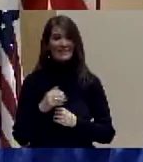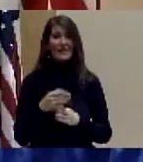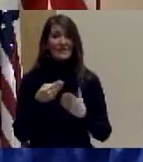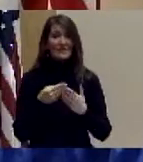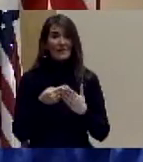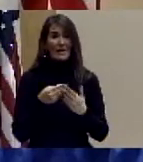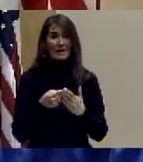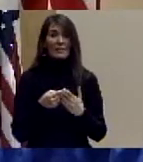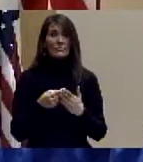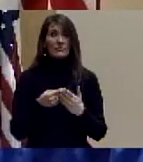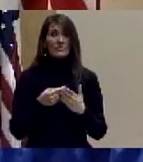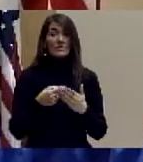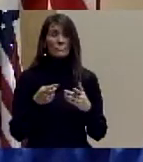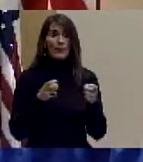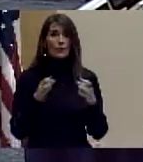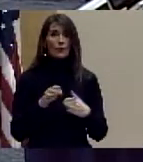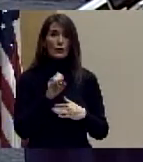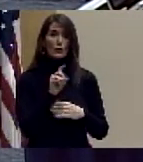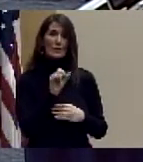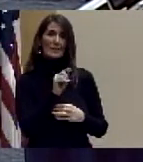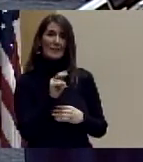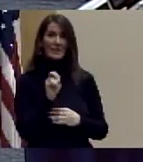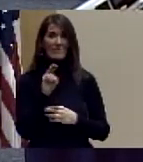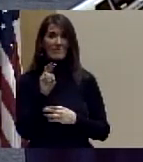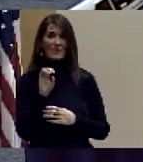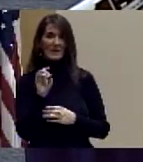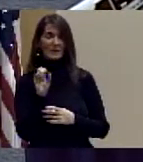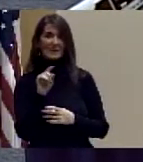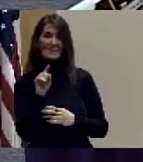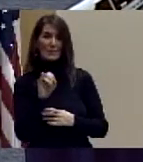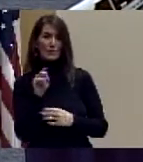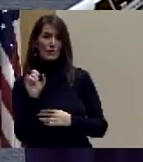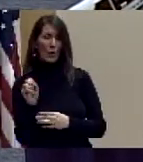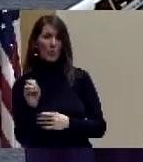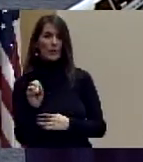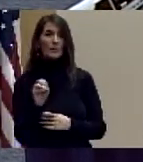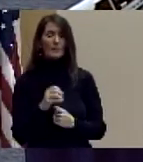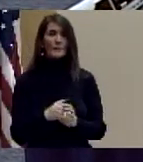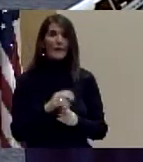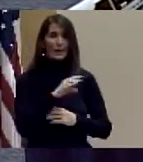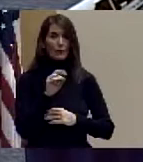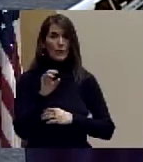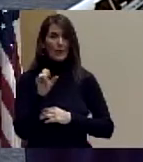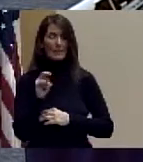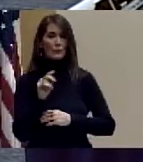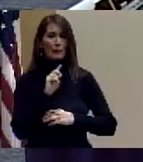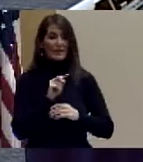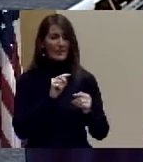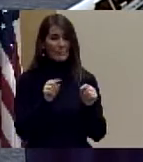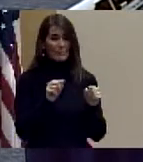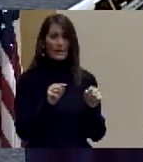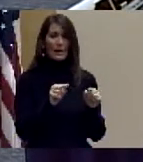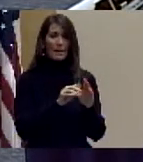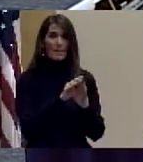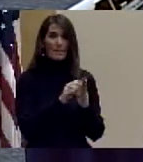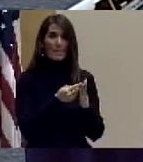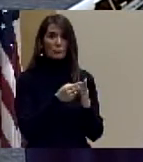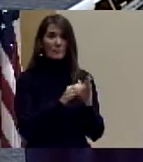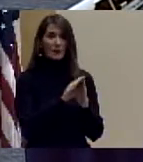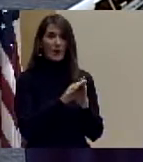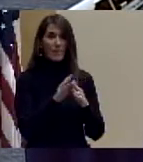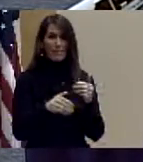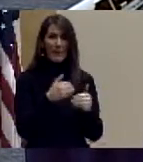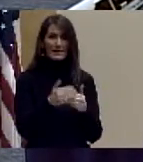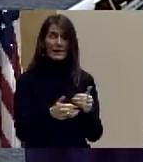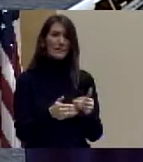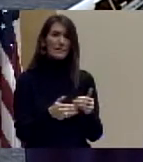Director Suzanne Zaso, Budget Director Andrew Robinson. Although the budget development process spans